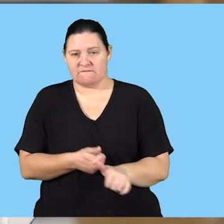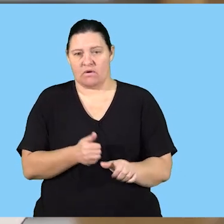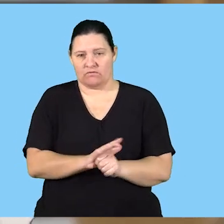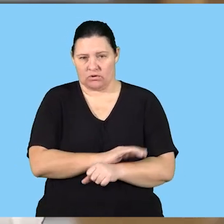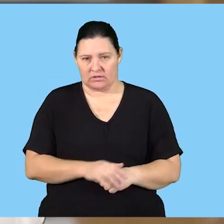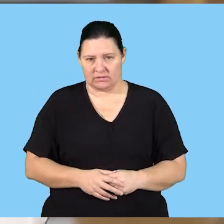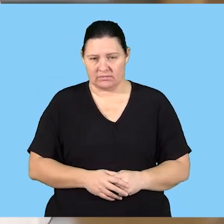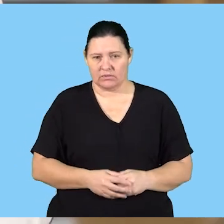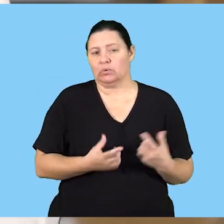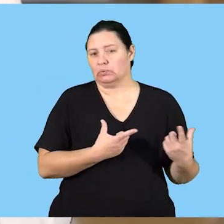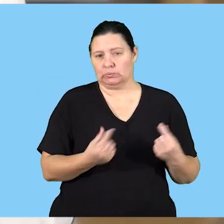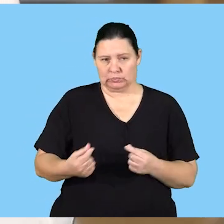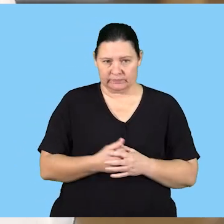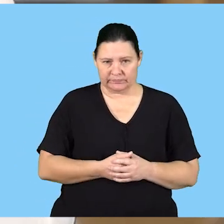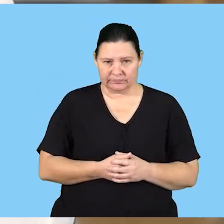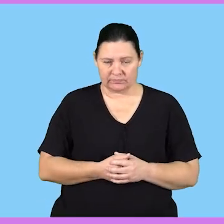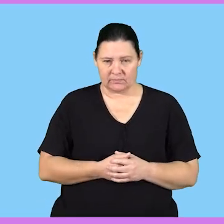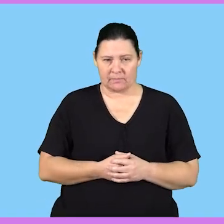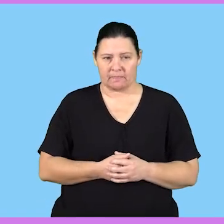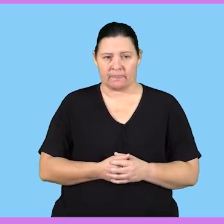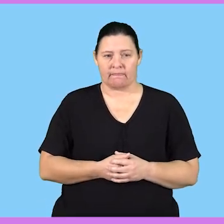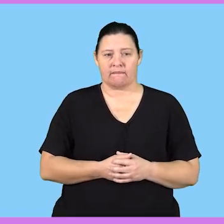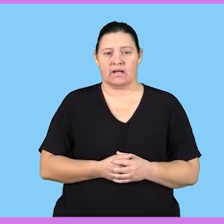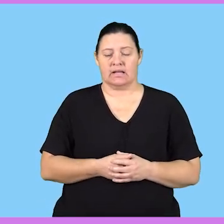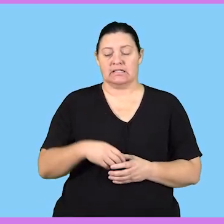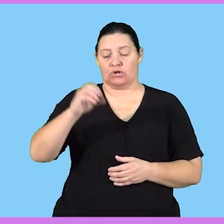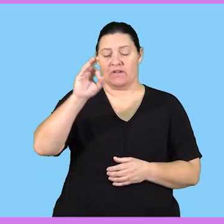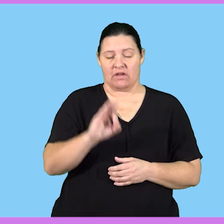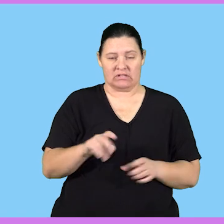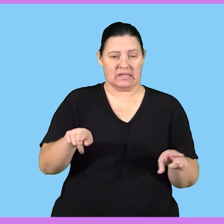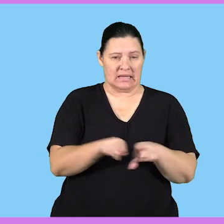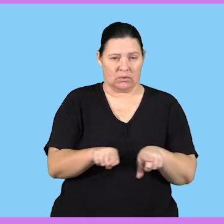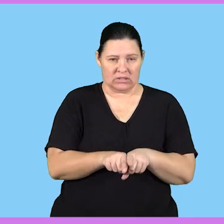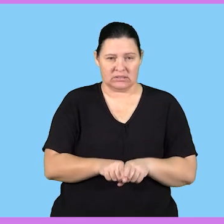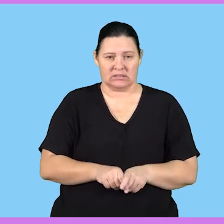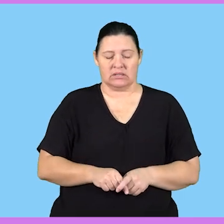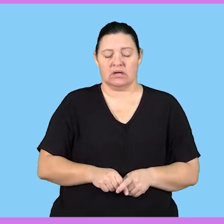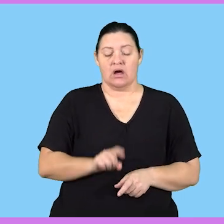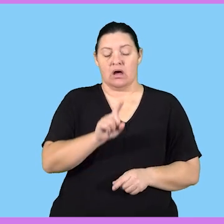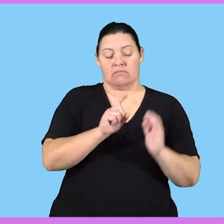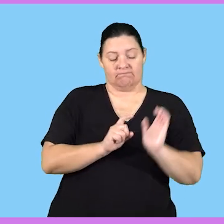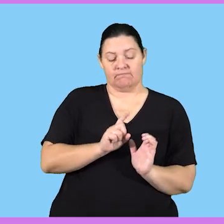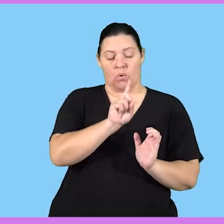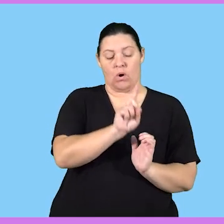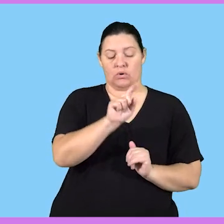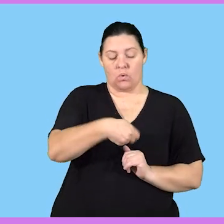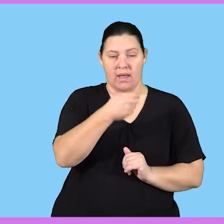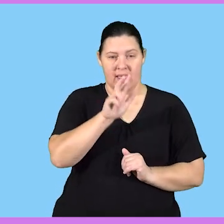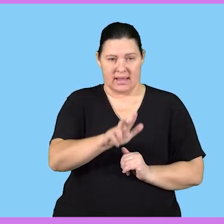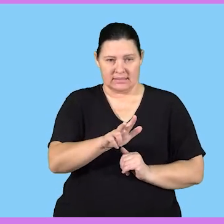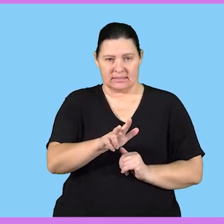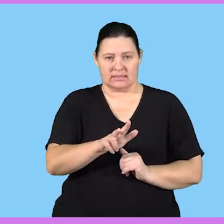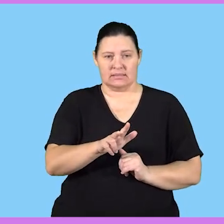is saying to us. All right, now let's put that into practice. So here, degrees Fahrenheit equals to